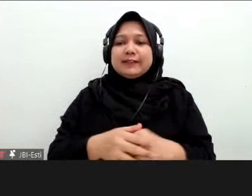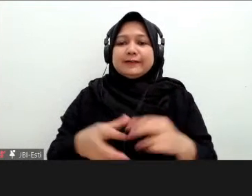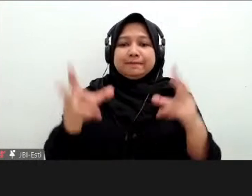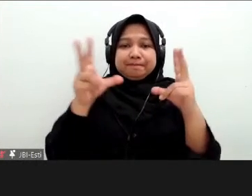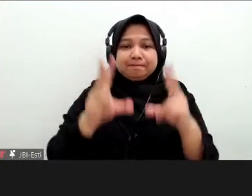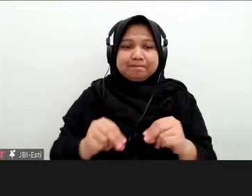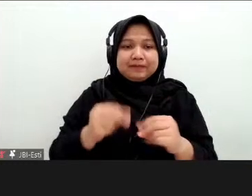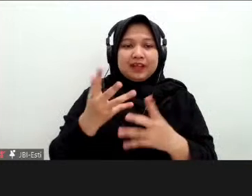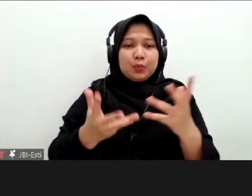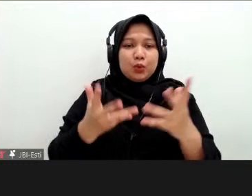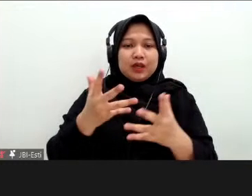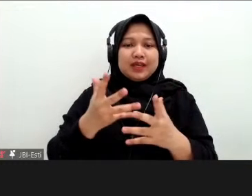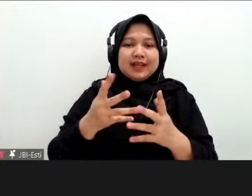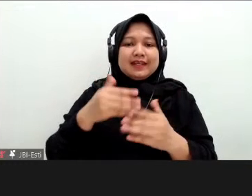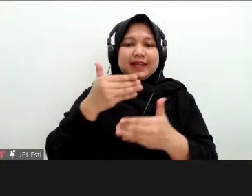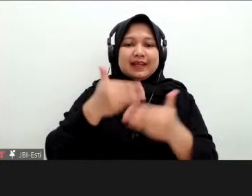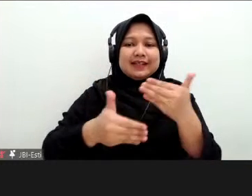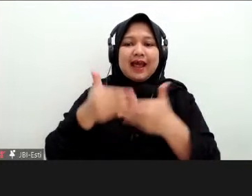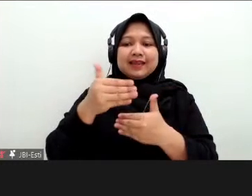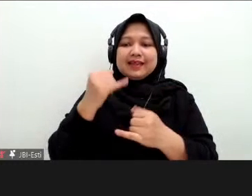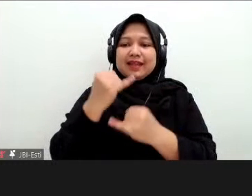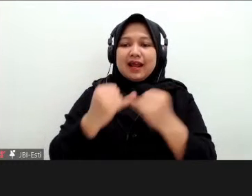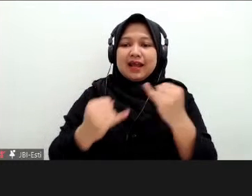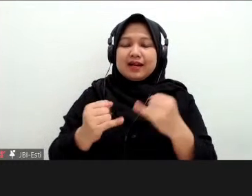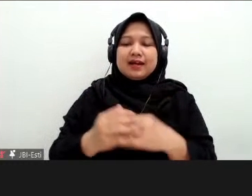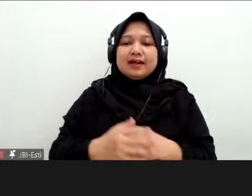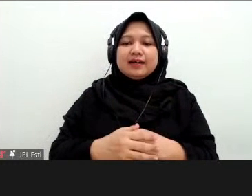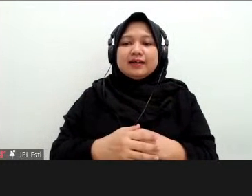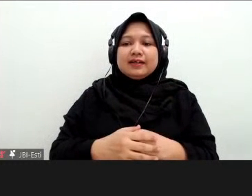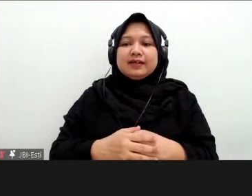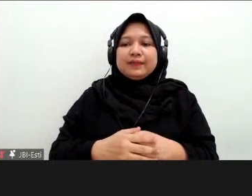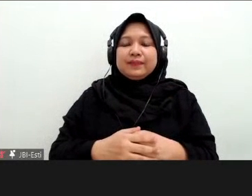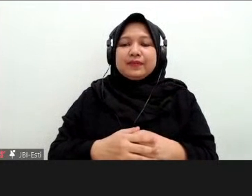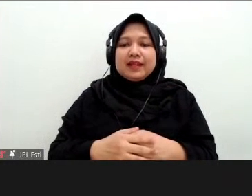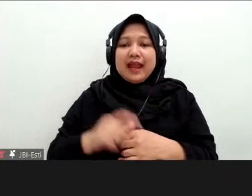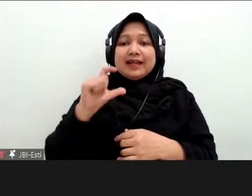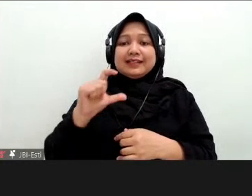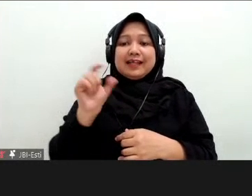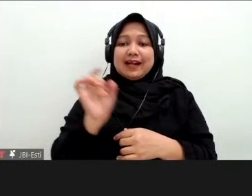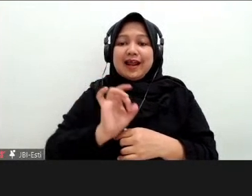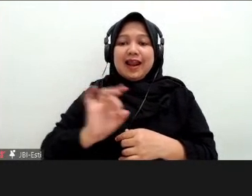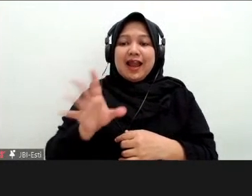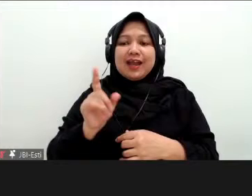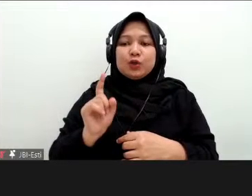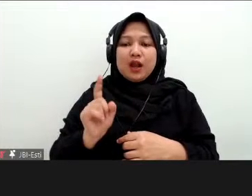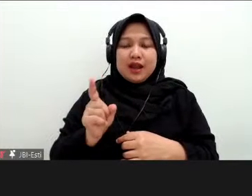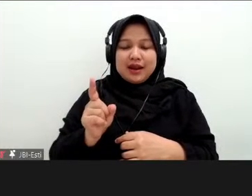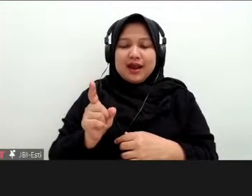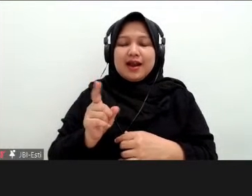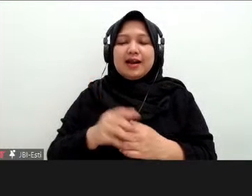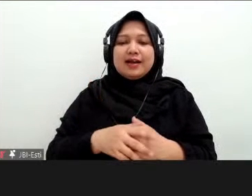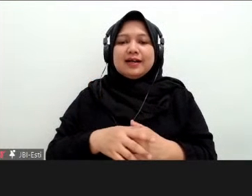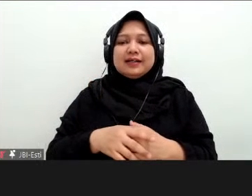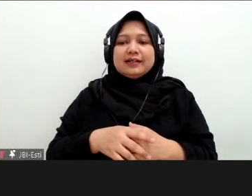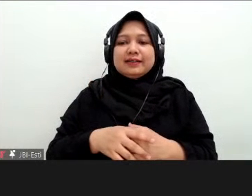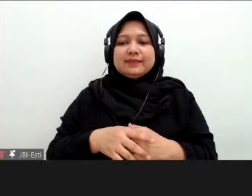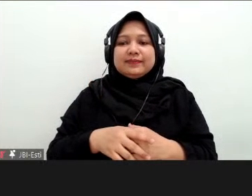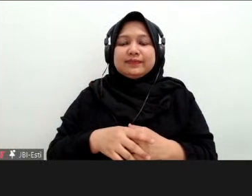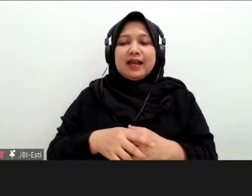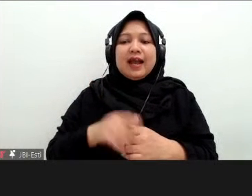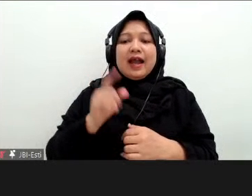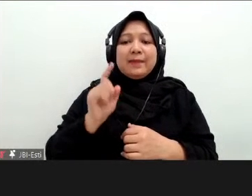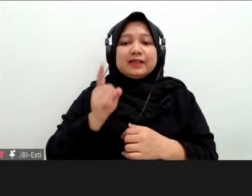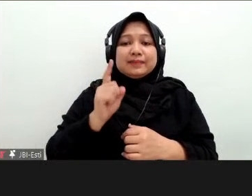there's so many restrictions happen as well. Let's go to the next slide. We also have another way that being used